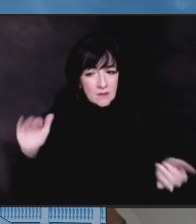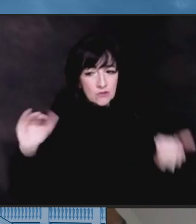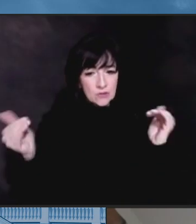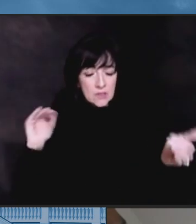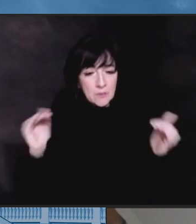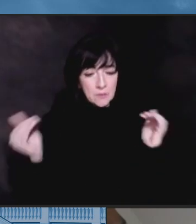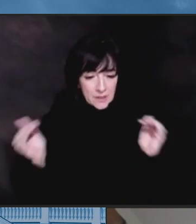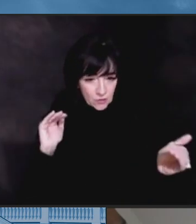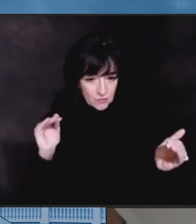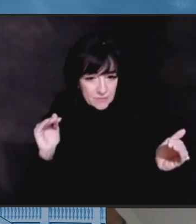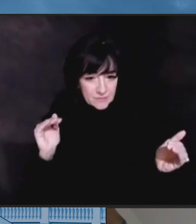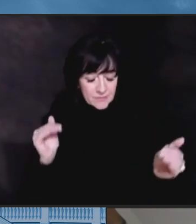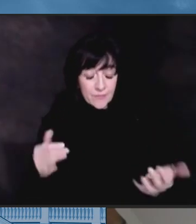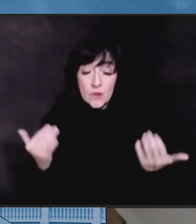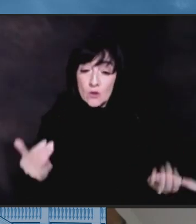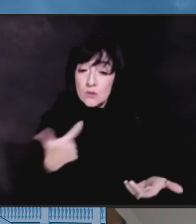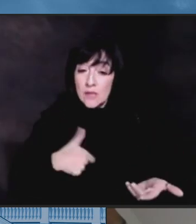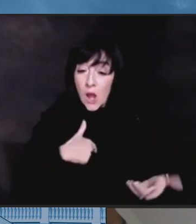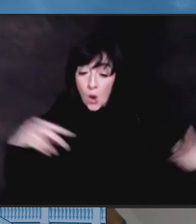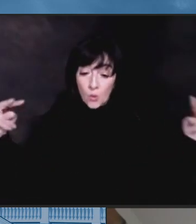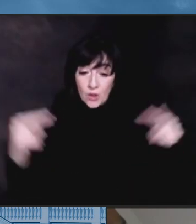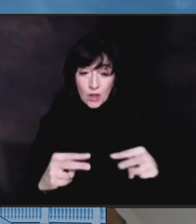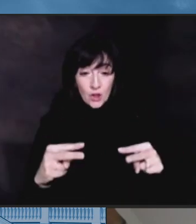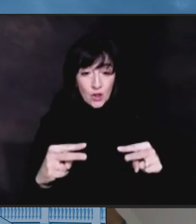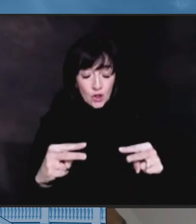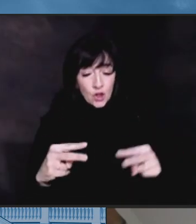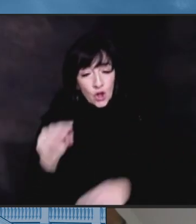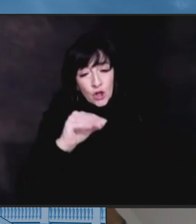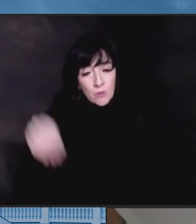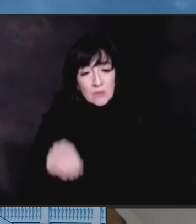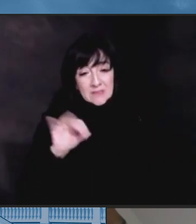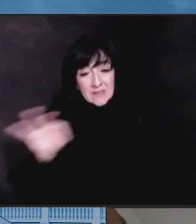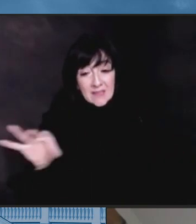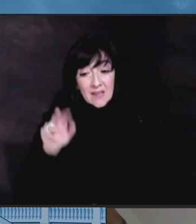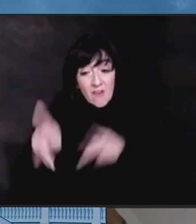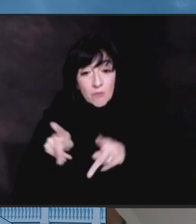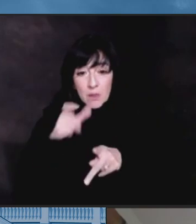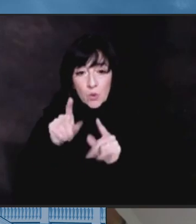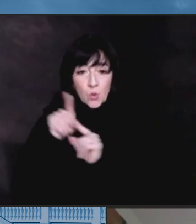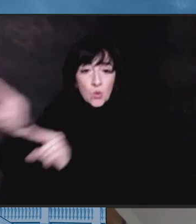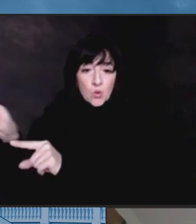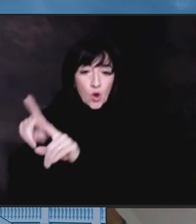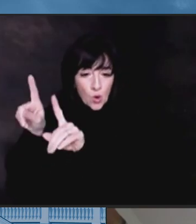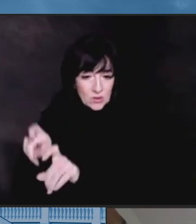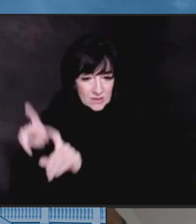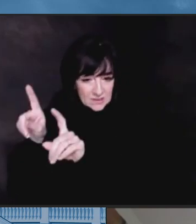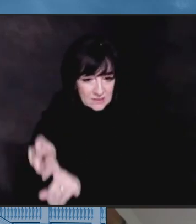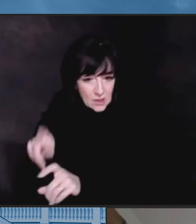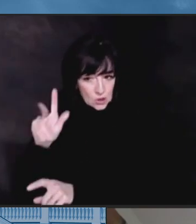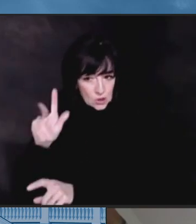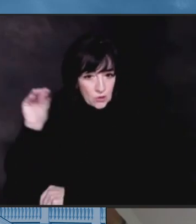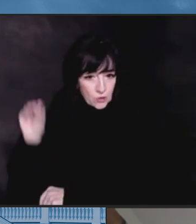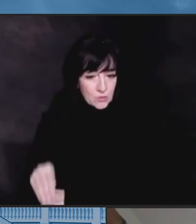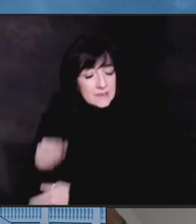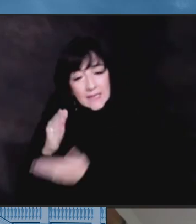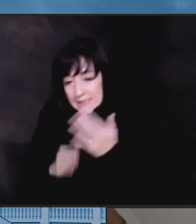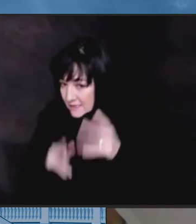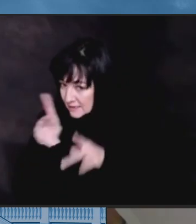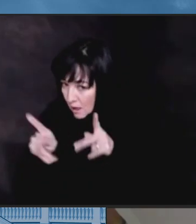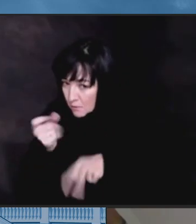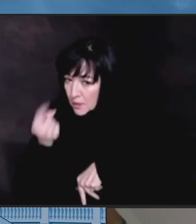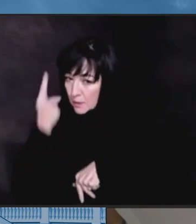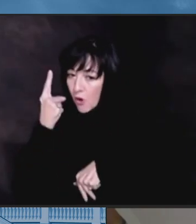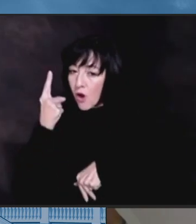of persons tested, we're way up to 23% now. So some people have been tested more than once. These are